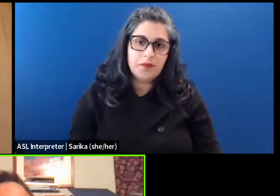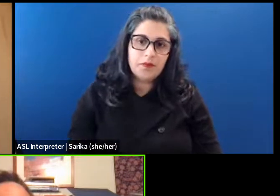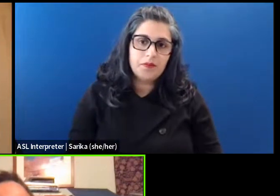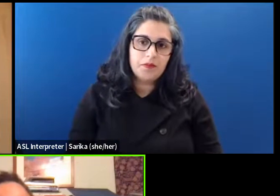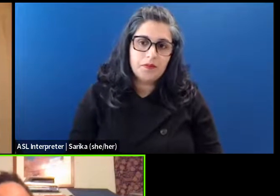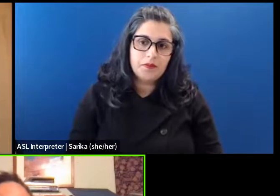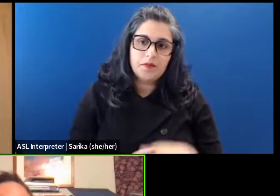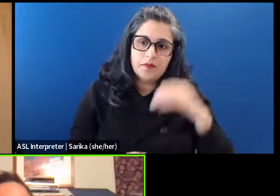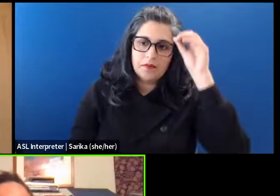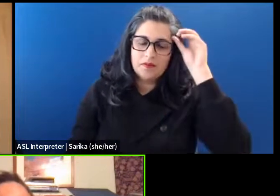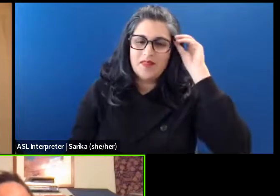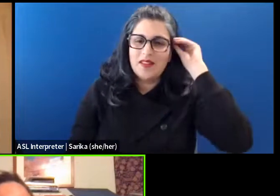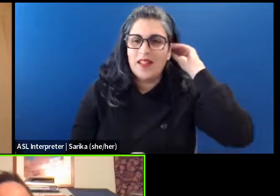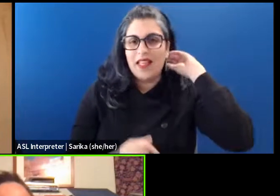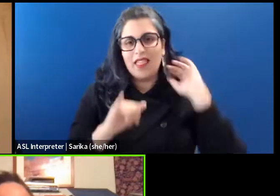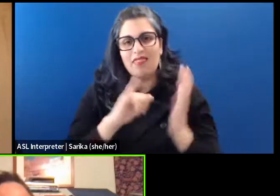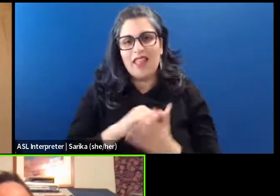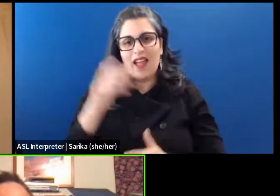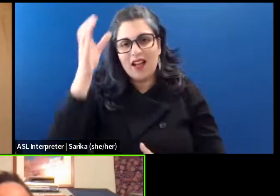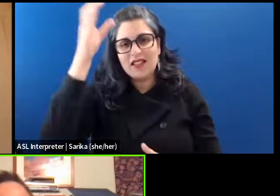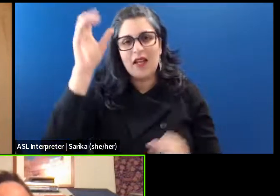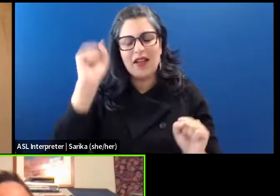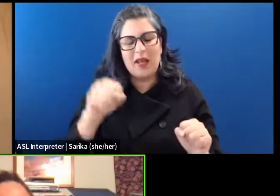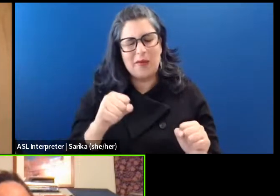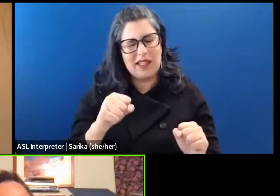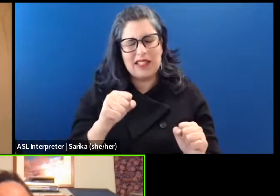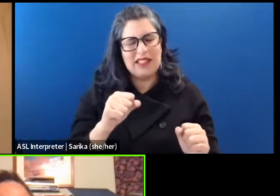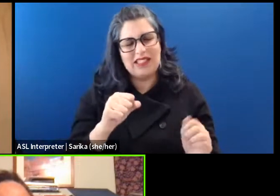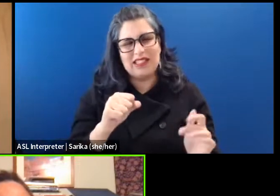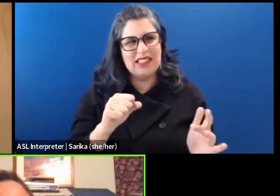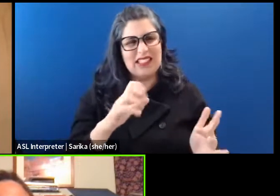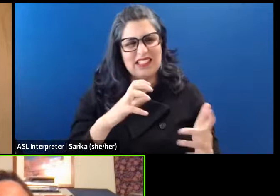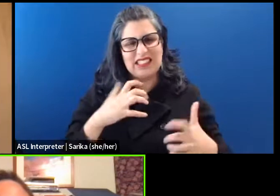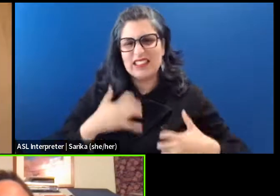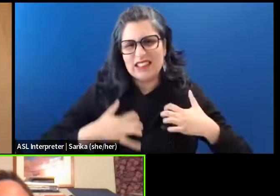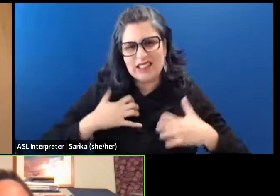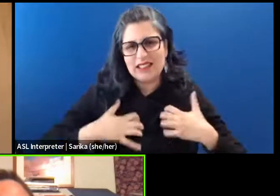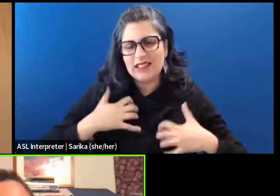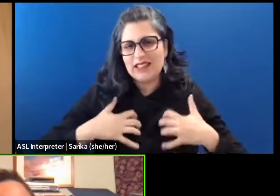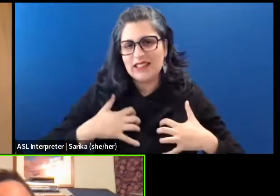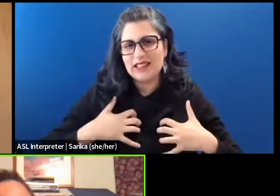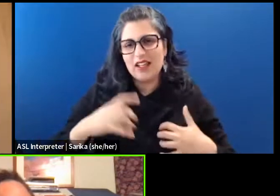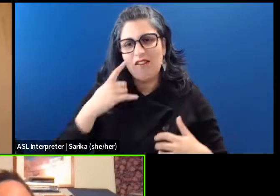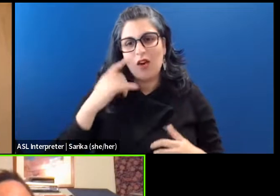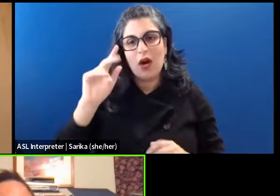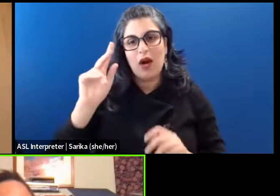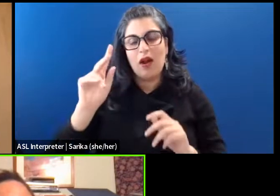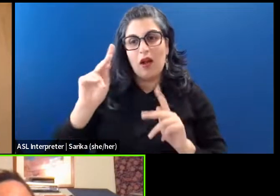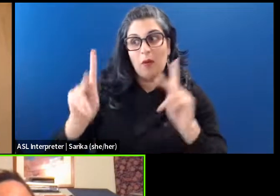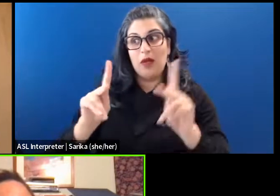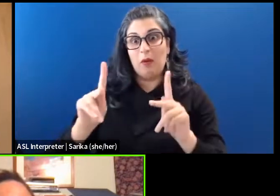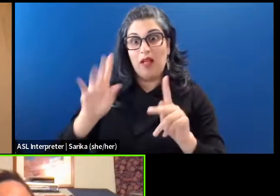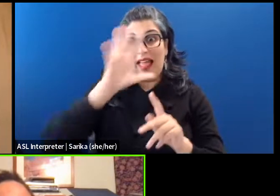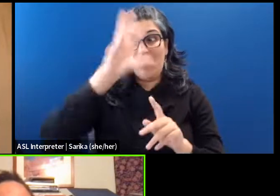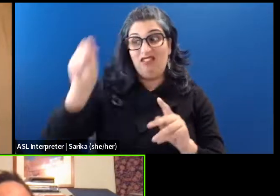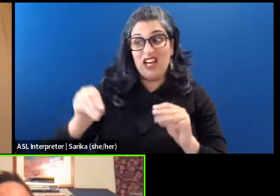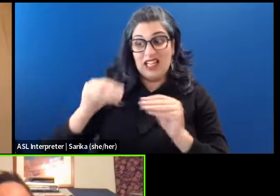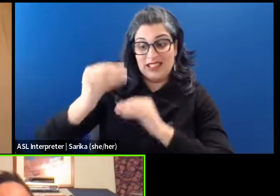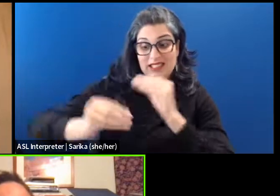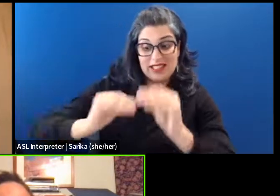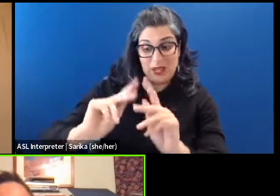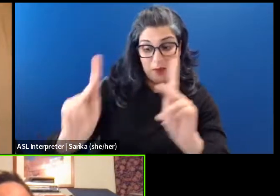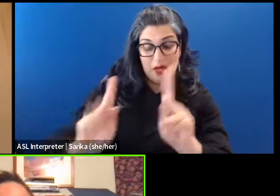kind of vexing that concept can be for people of African descent whose bodies have been